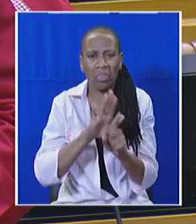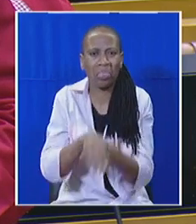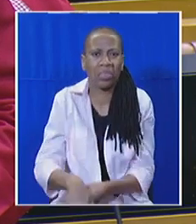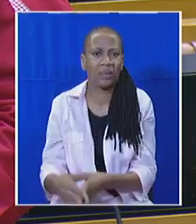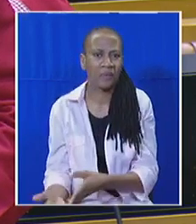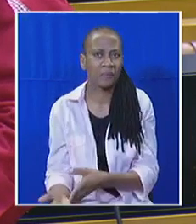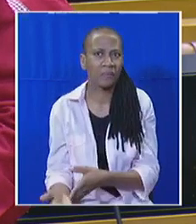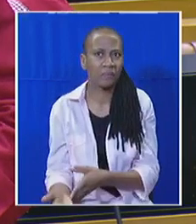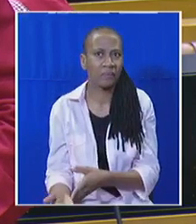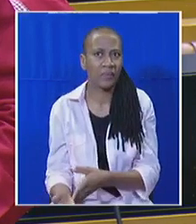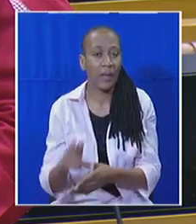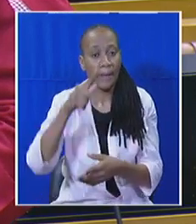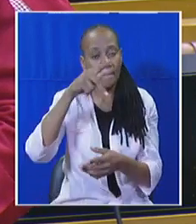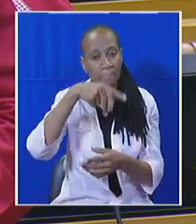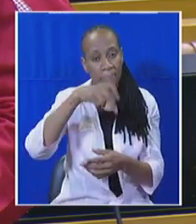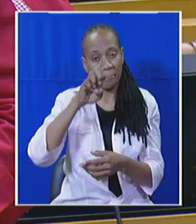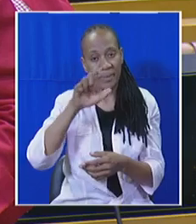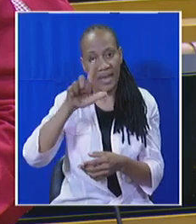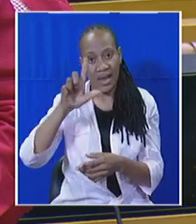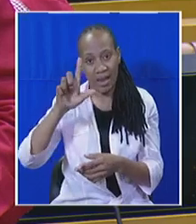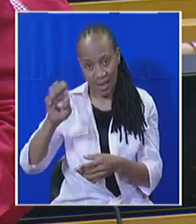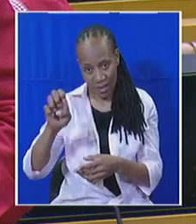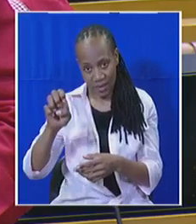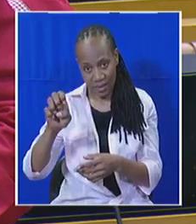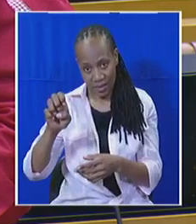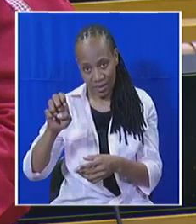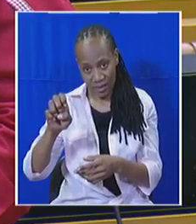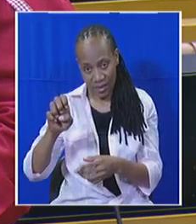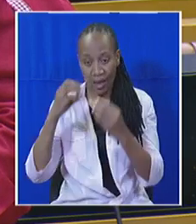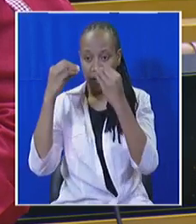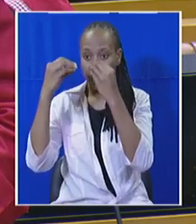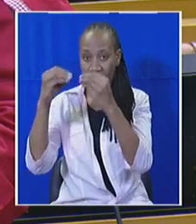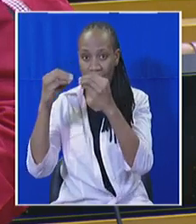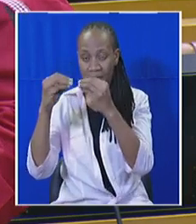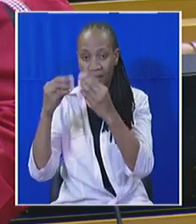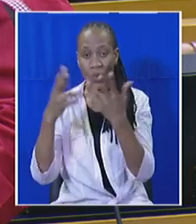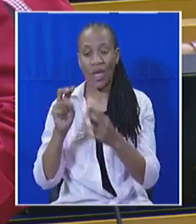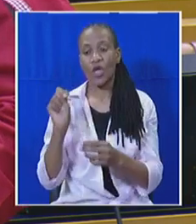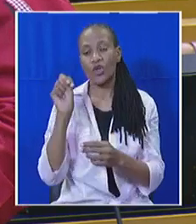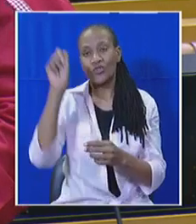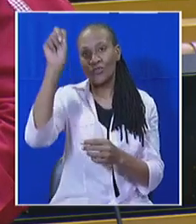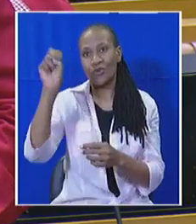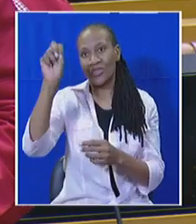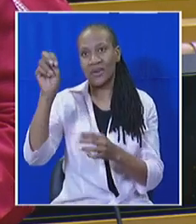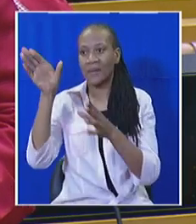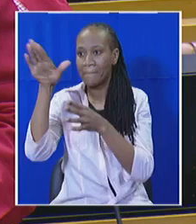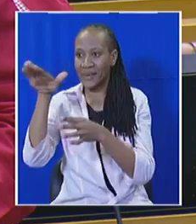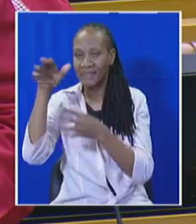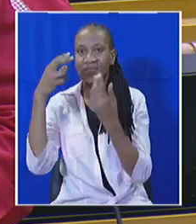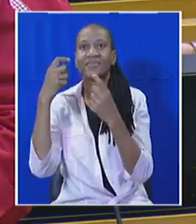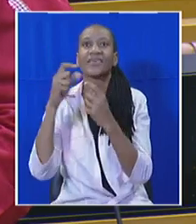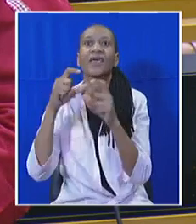company called Pellet Supply Company, based in Blackheath in the northern suburbs of Cape Town, is notorious for